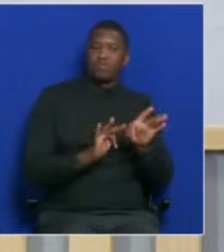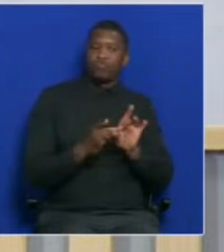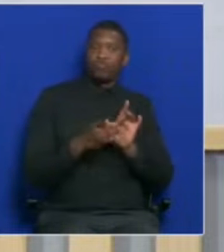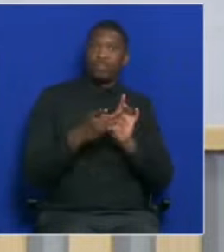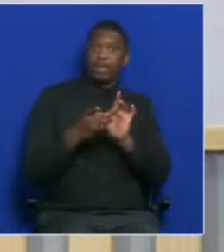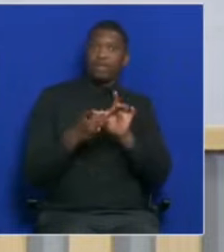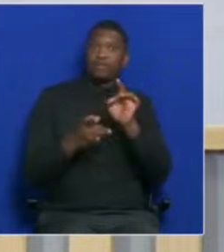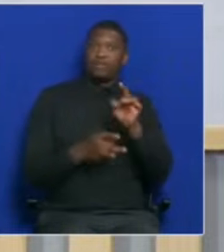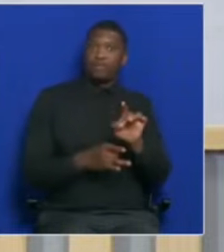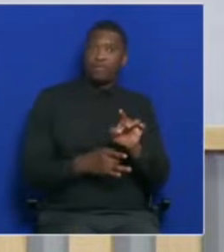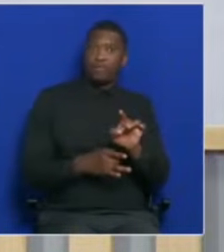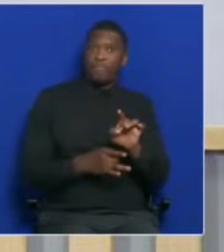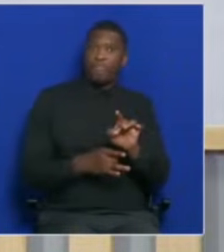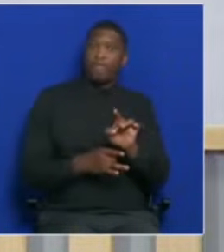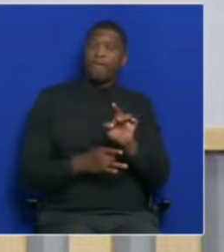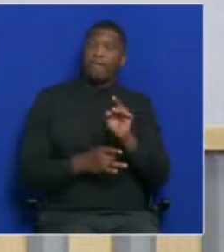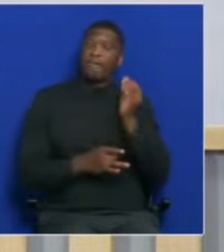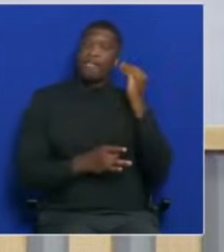leak to Mr. Nkabinde.